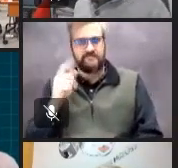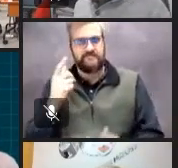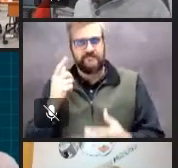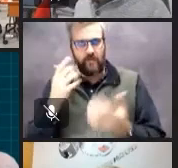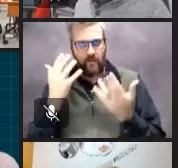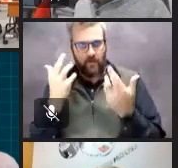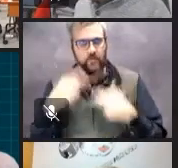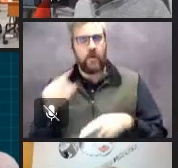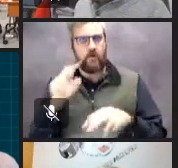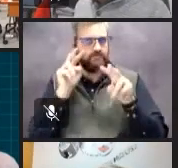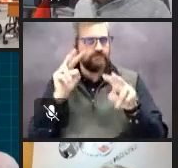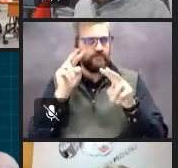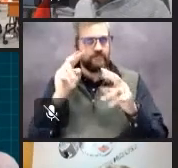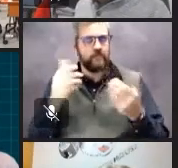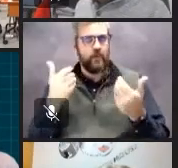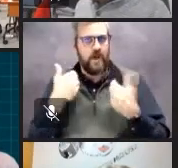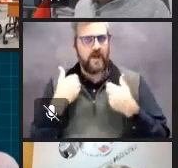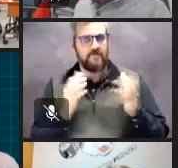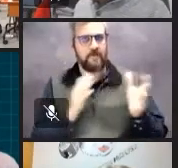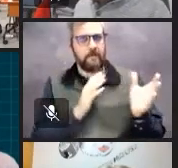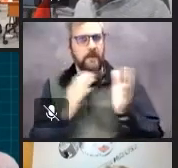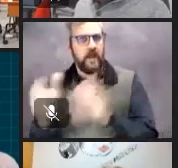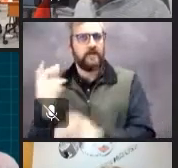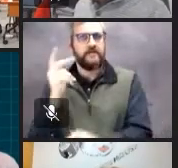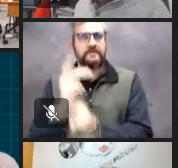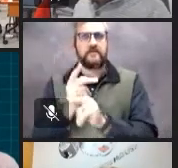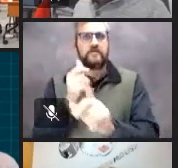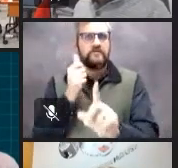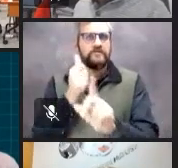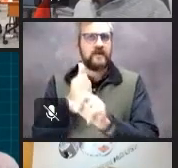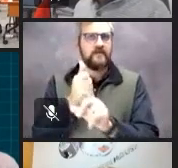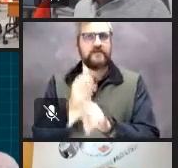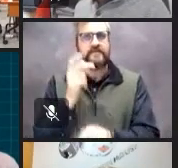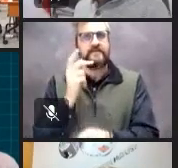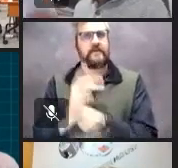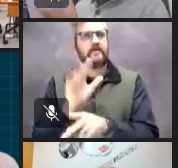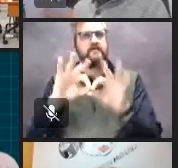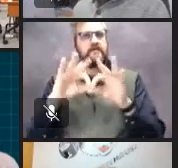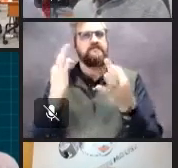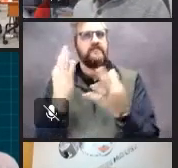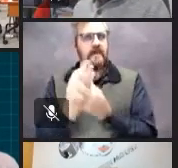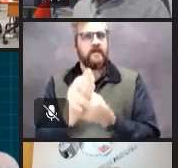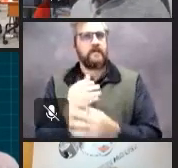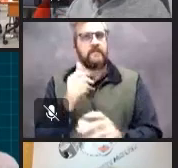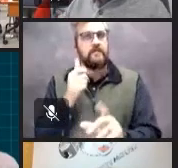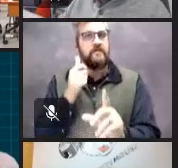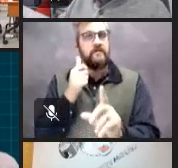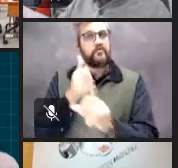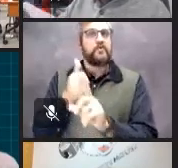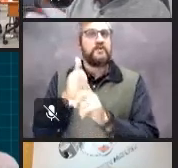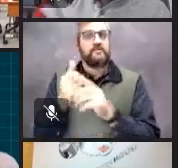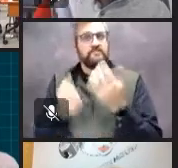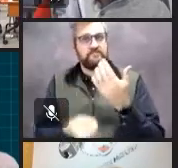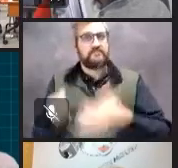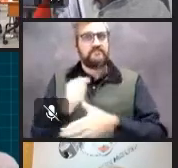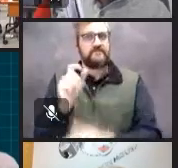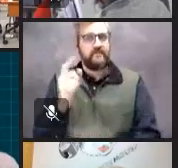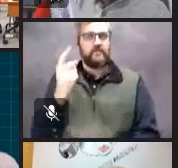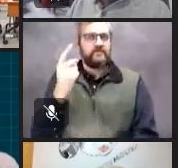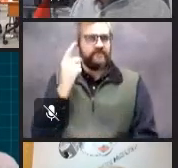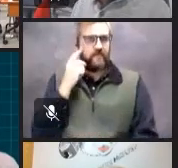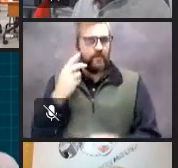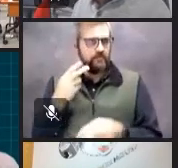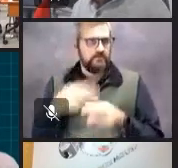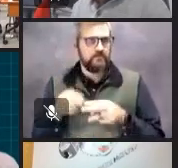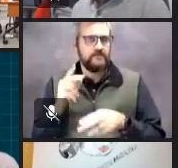have some plans made to take care of yourselves and your families and put yourself first for a period of